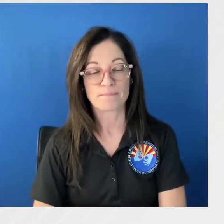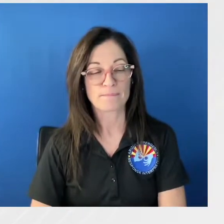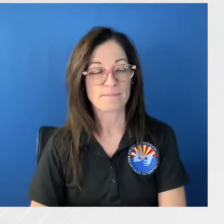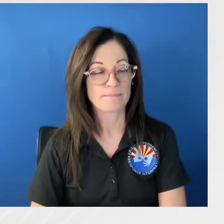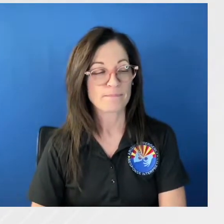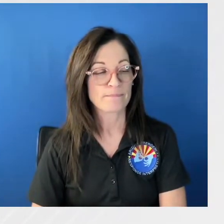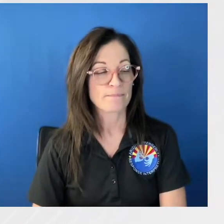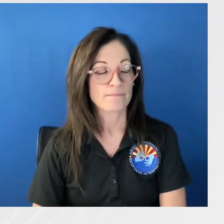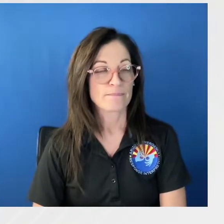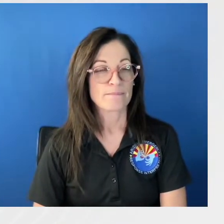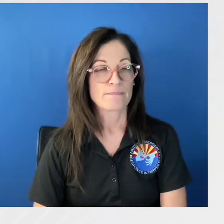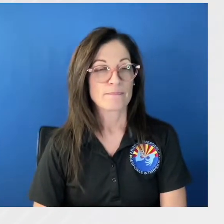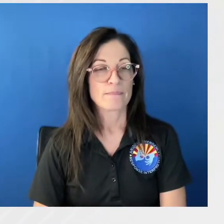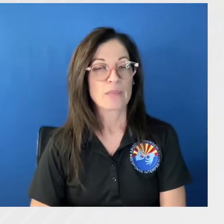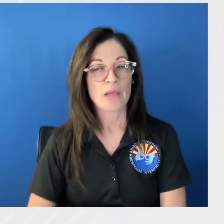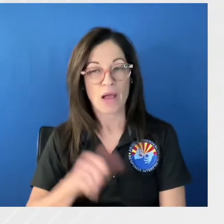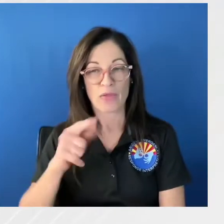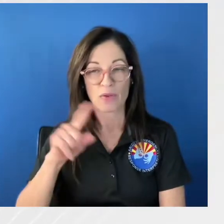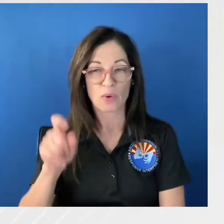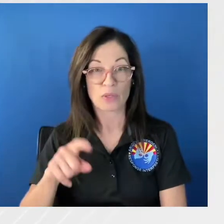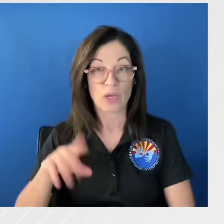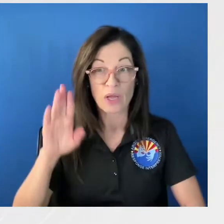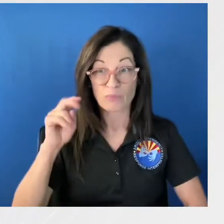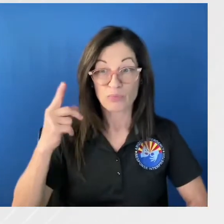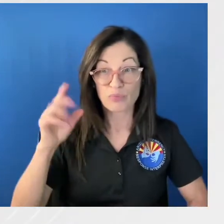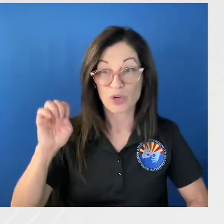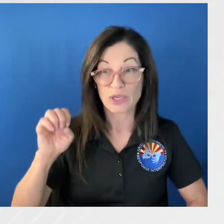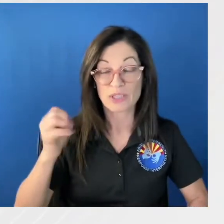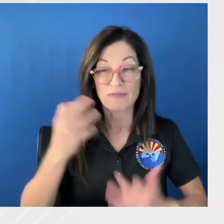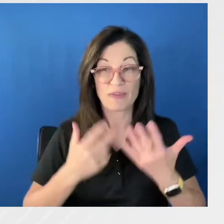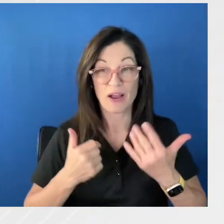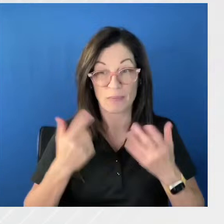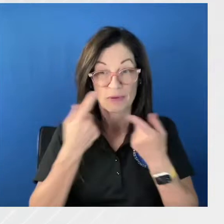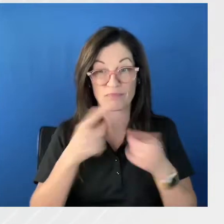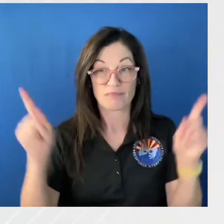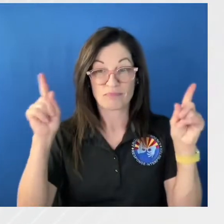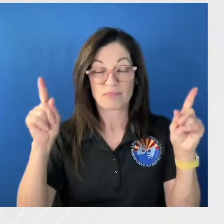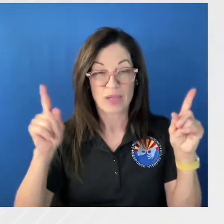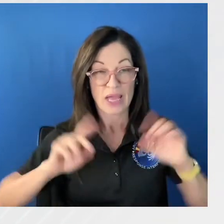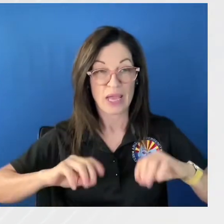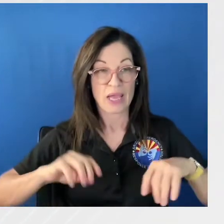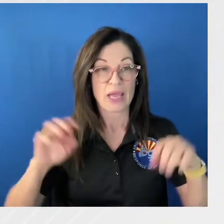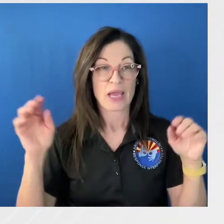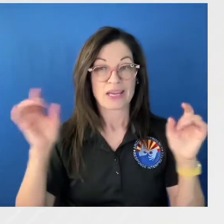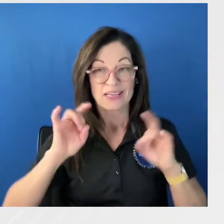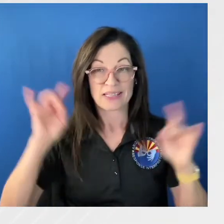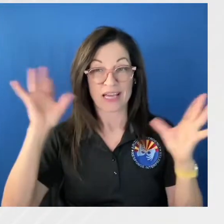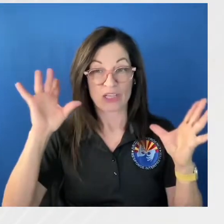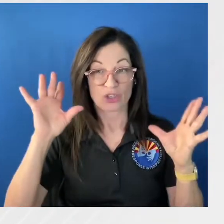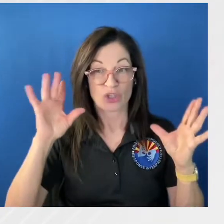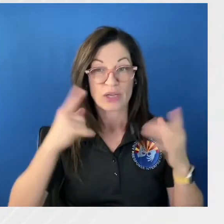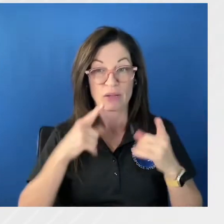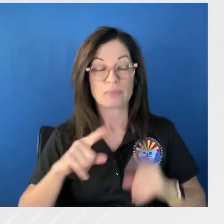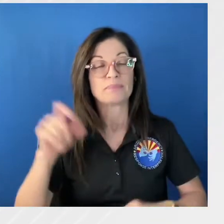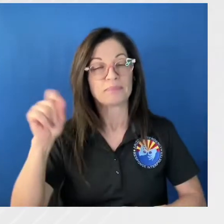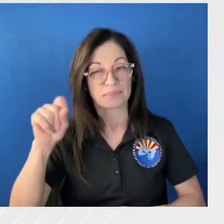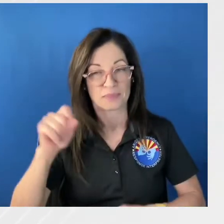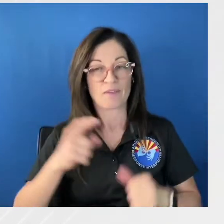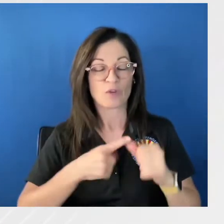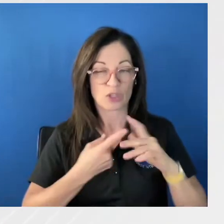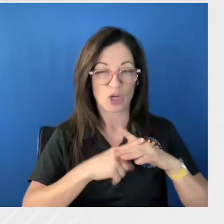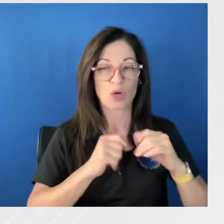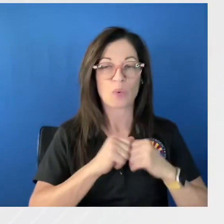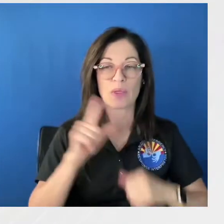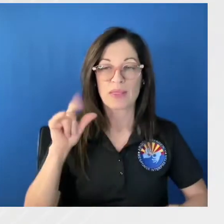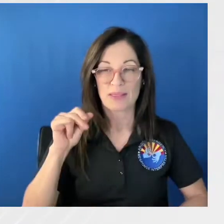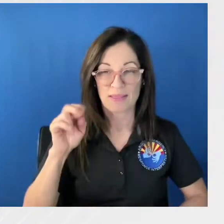Has the Bridge Fire area been given a disaster declaration? Yes. So the first disaster declaration started with the line fire, then we moved into the bridge,